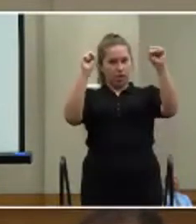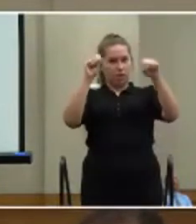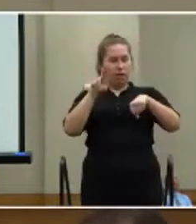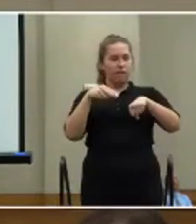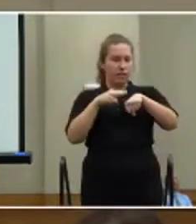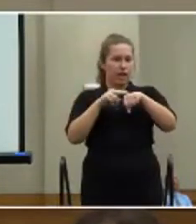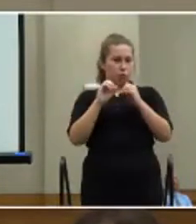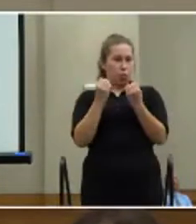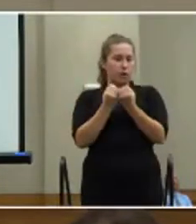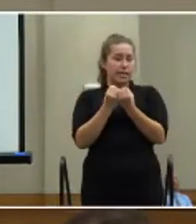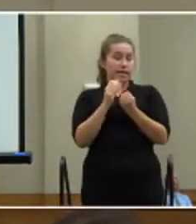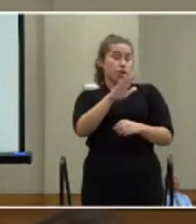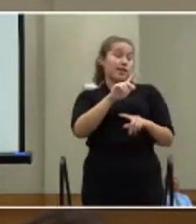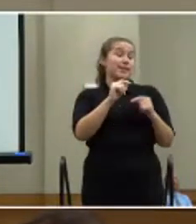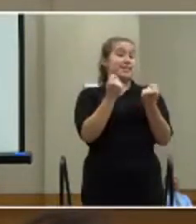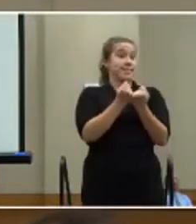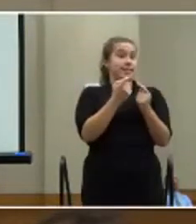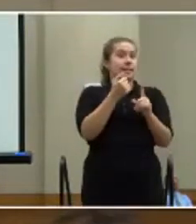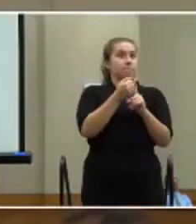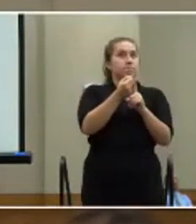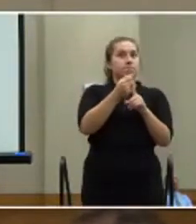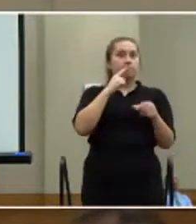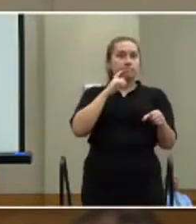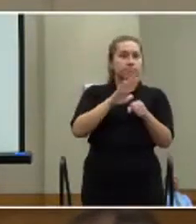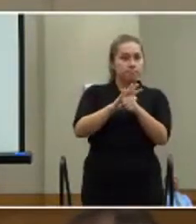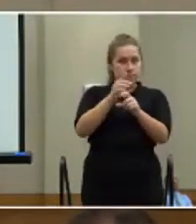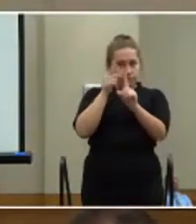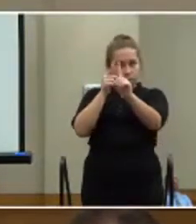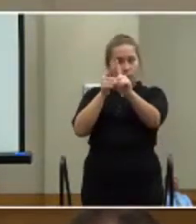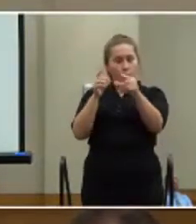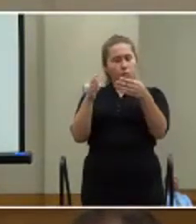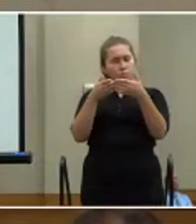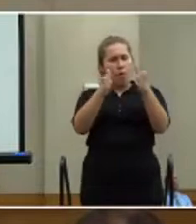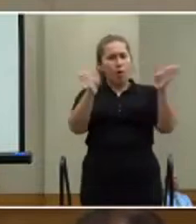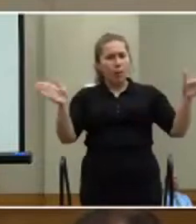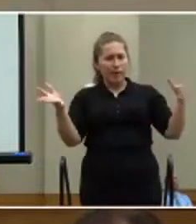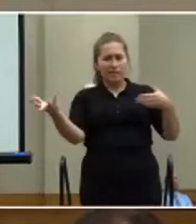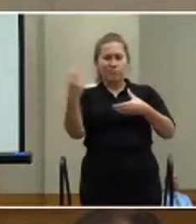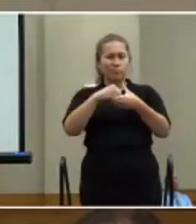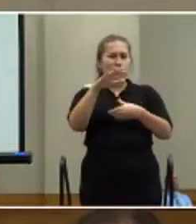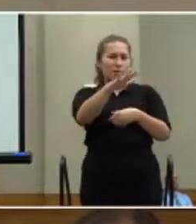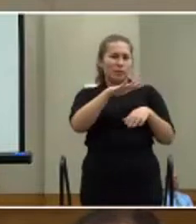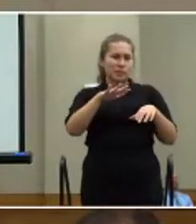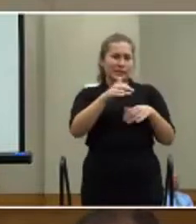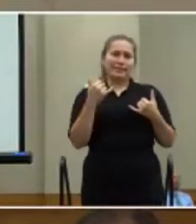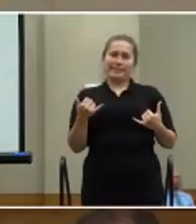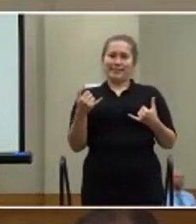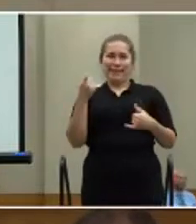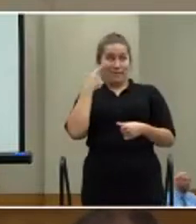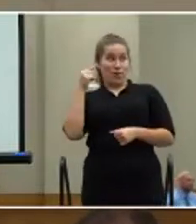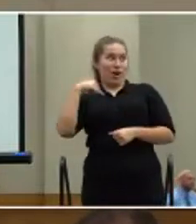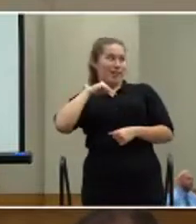team, which are dedicated for opening their space for us today. Mark?